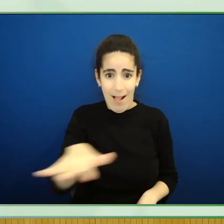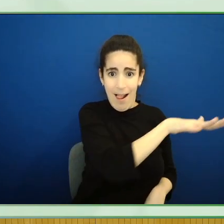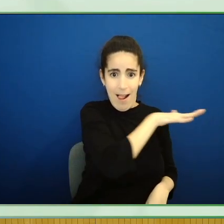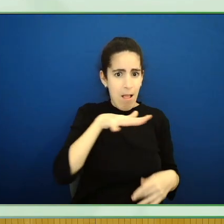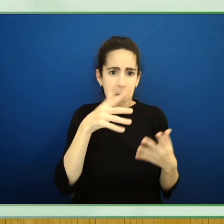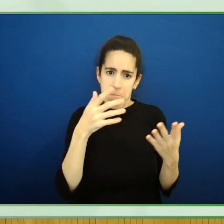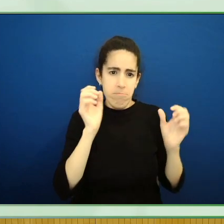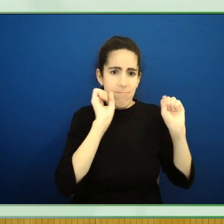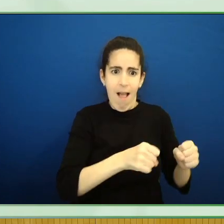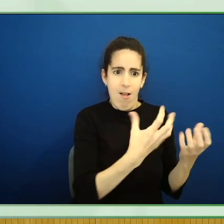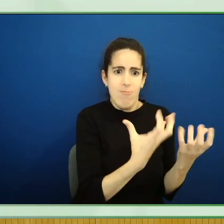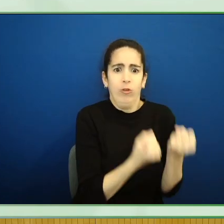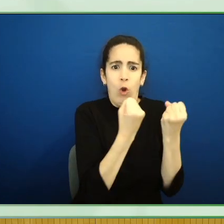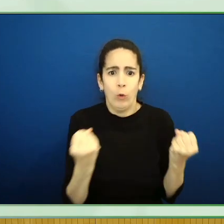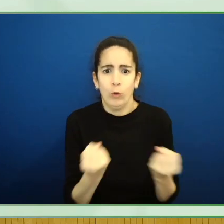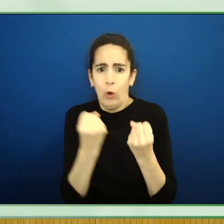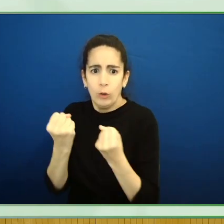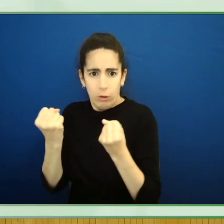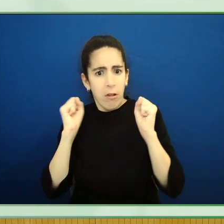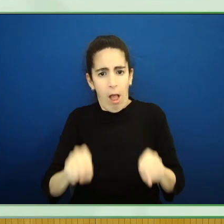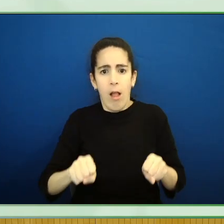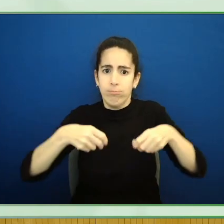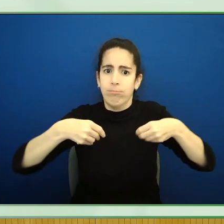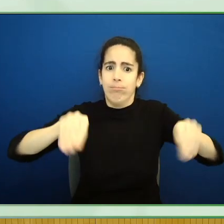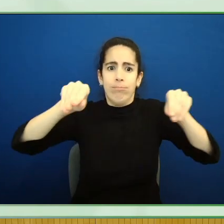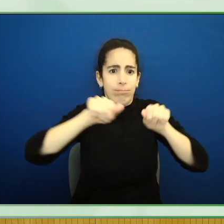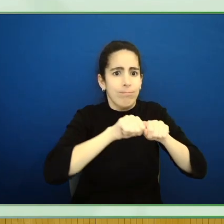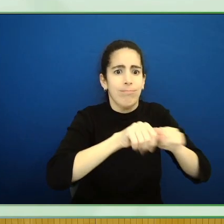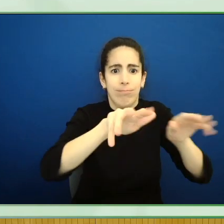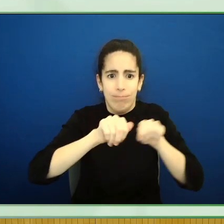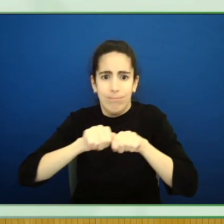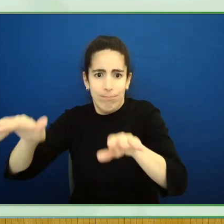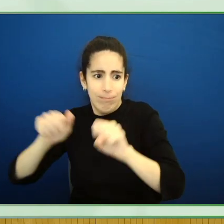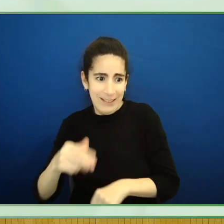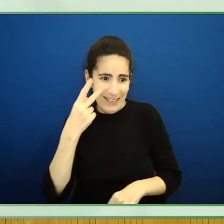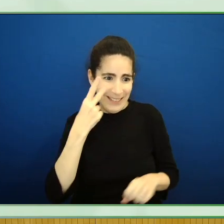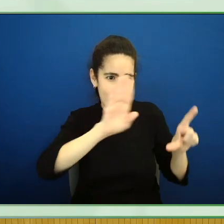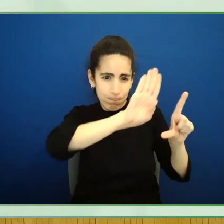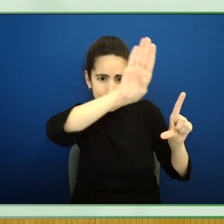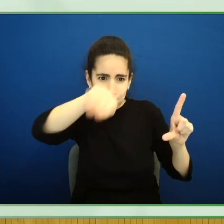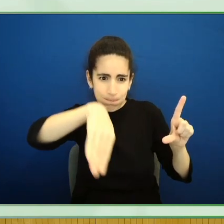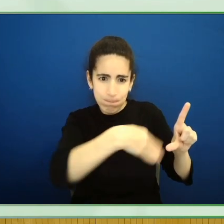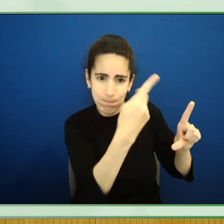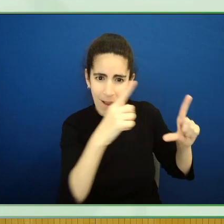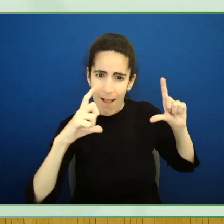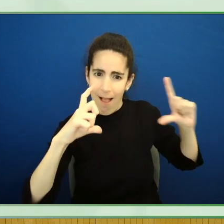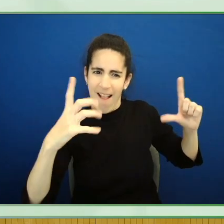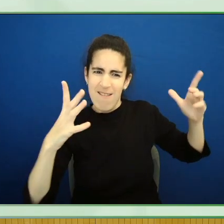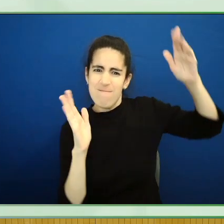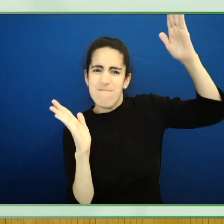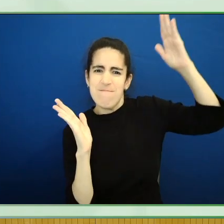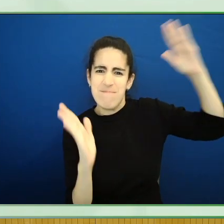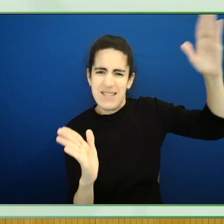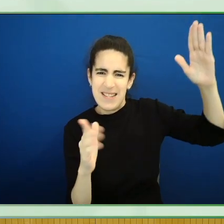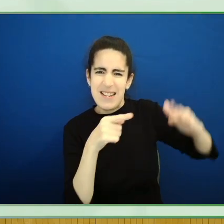can see on the right side how this splits out over the value chain. So as the product kind of walks from the manufacturer across to the user. So